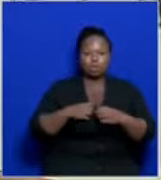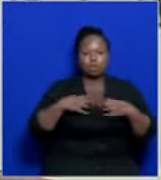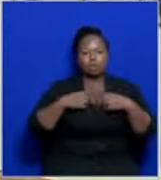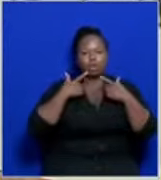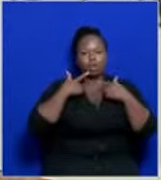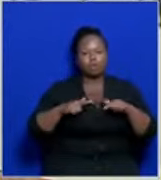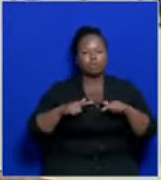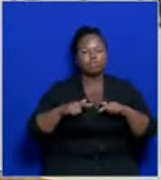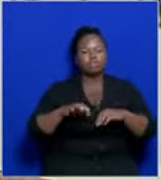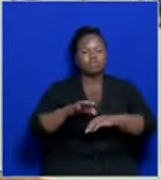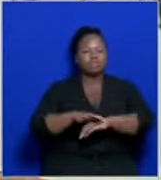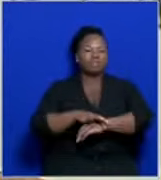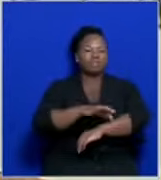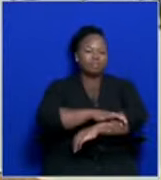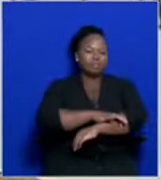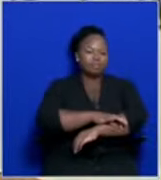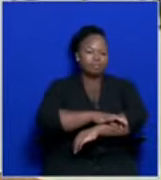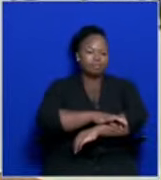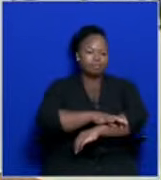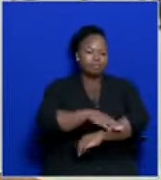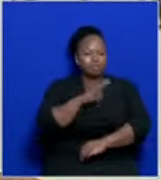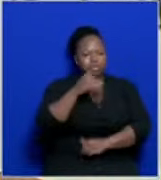means good morning.